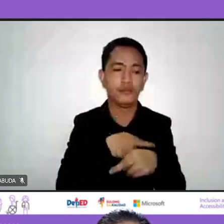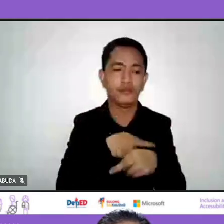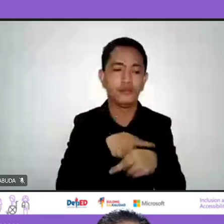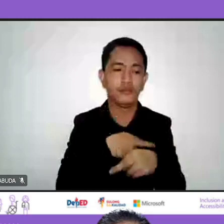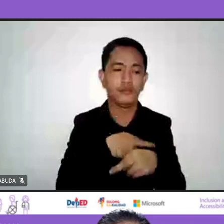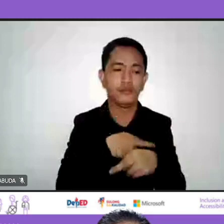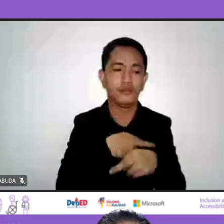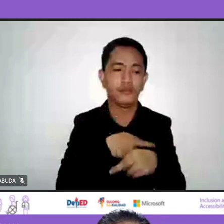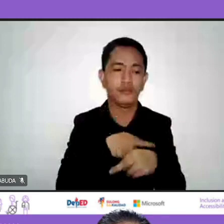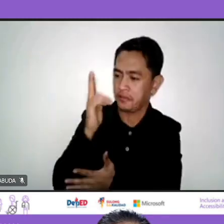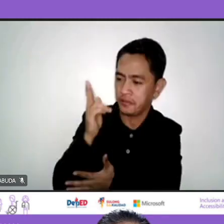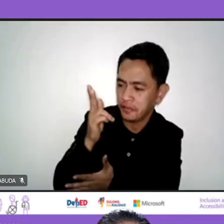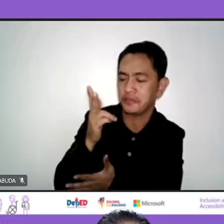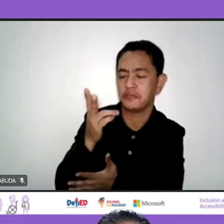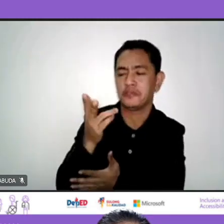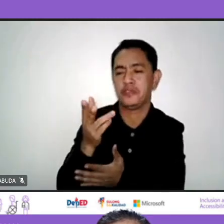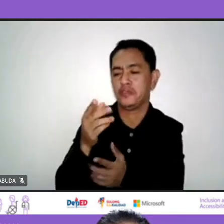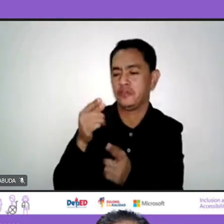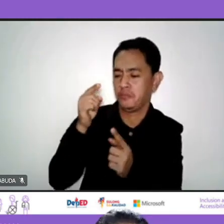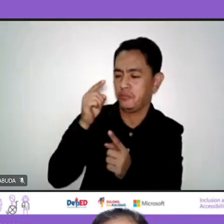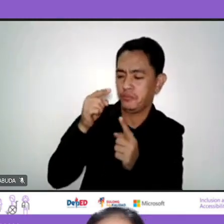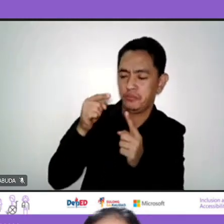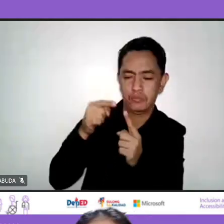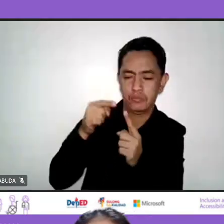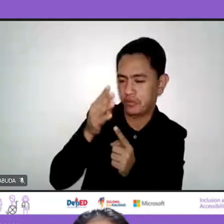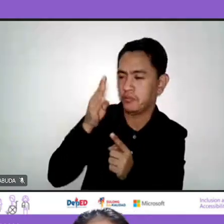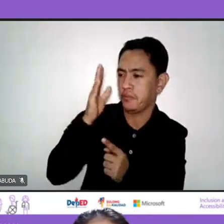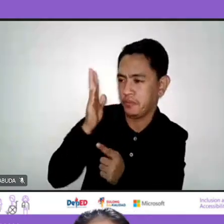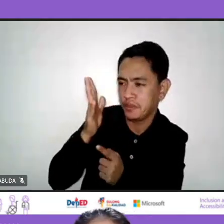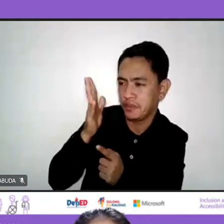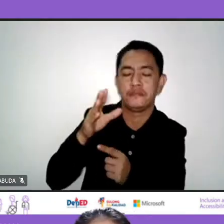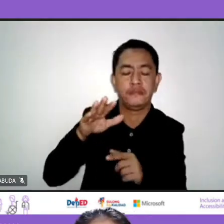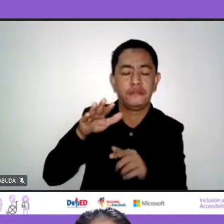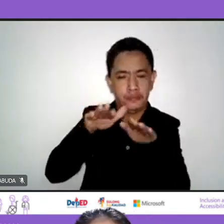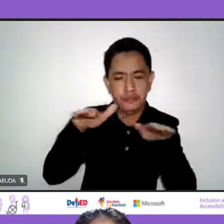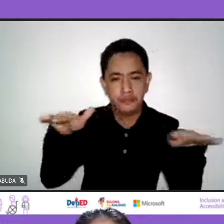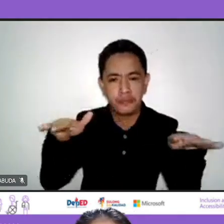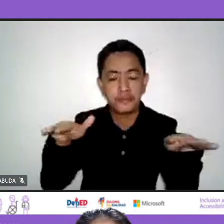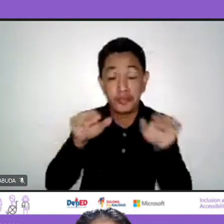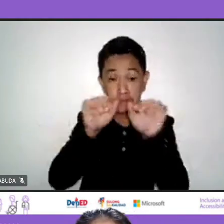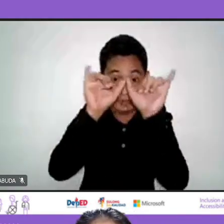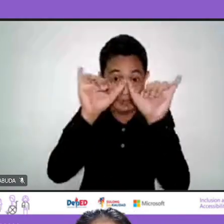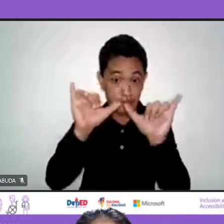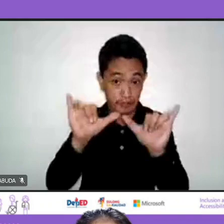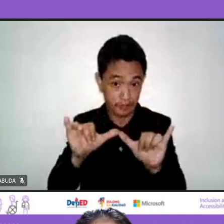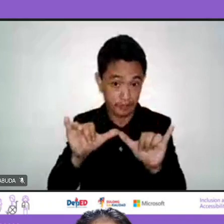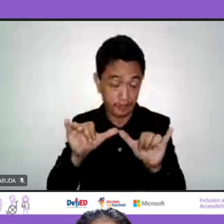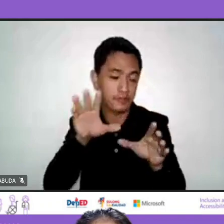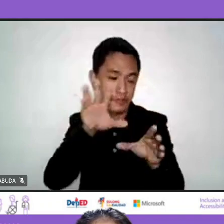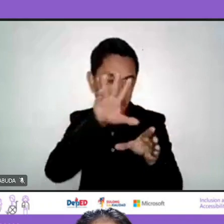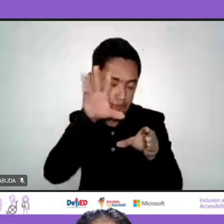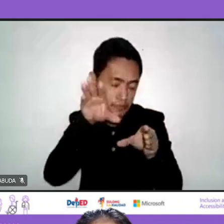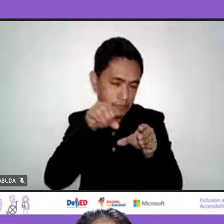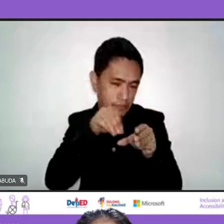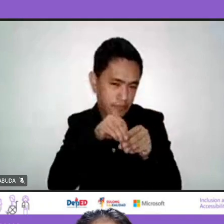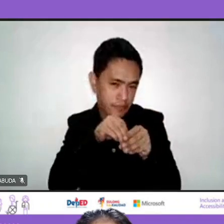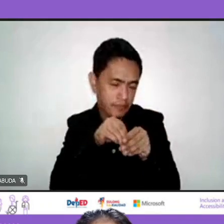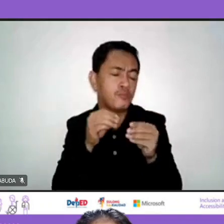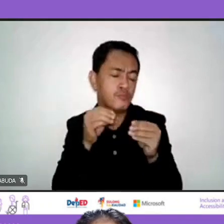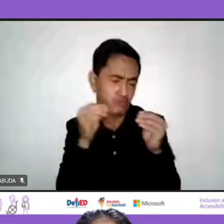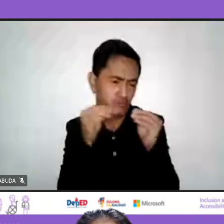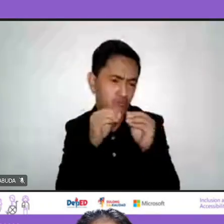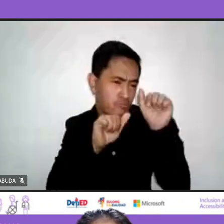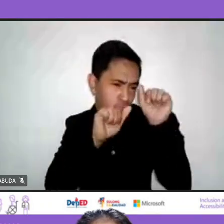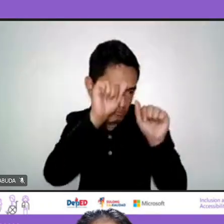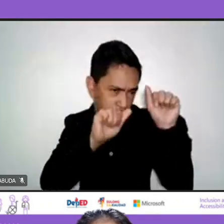much na to be handled for a classroom teacher handling like 30, 40, even 50 kids. I understand that now.